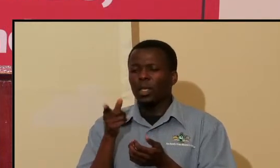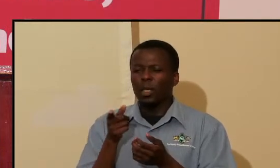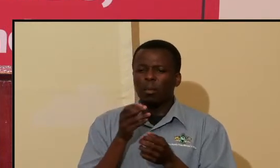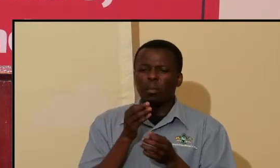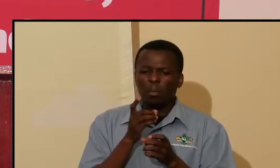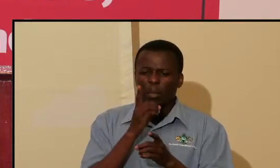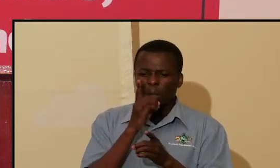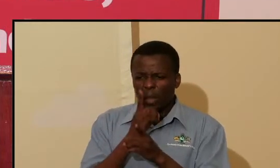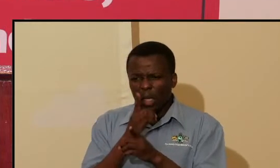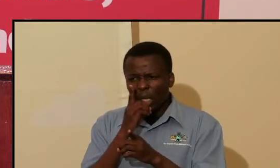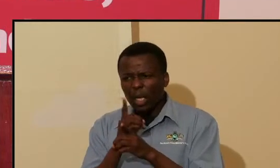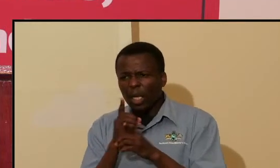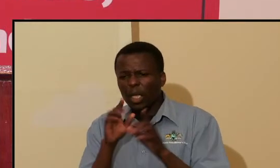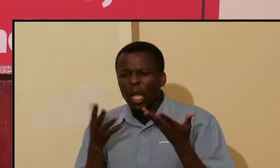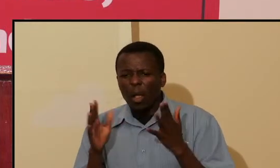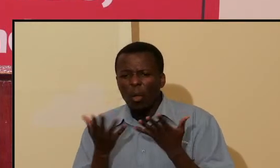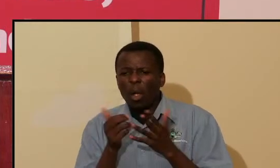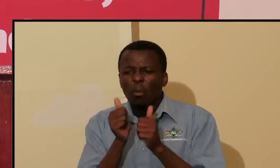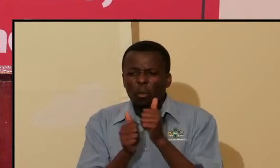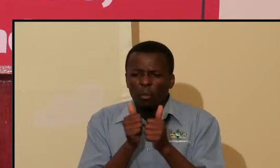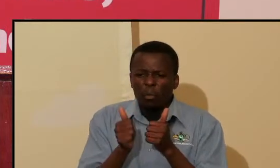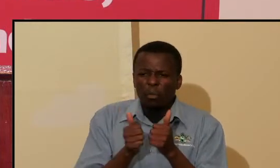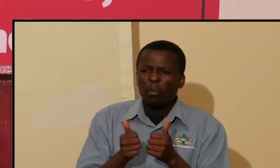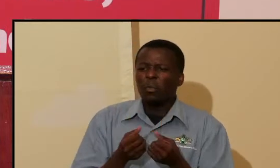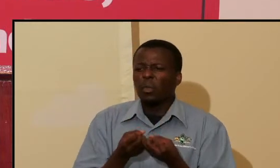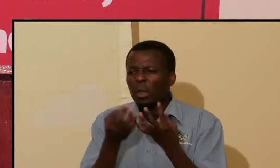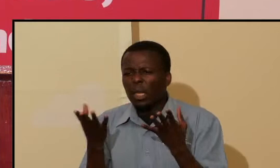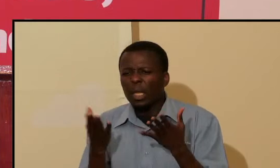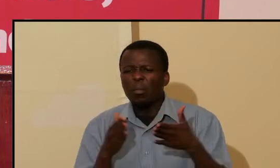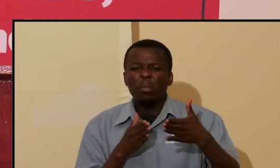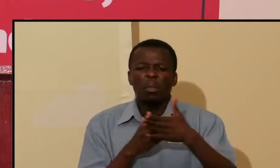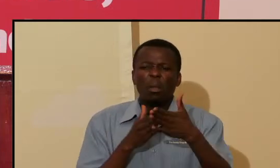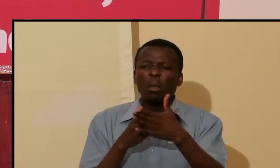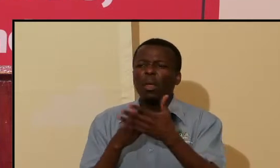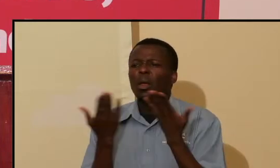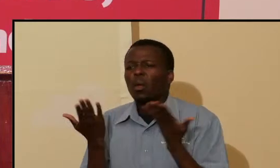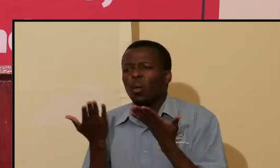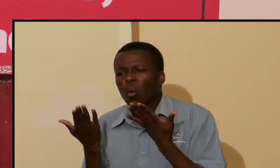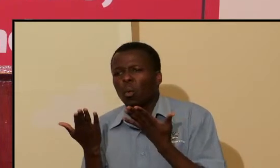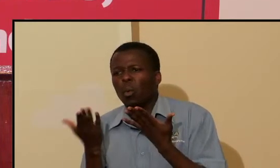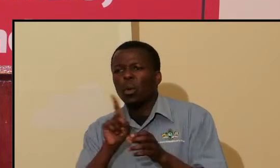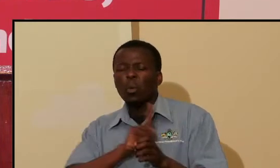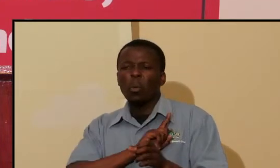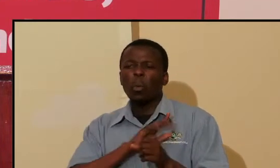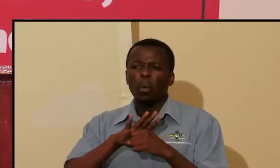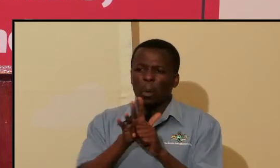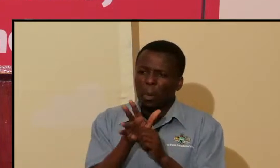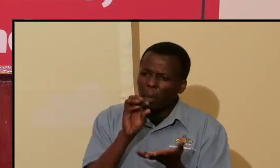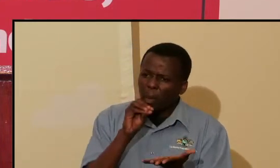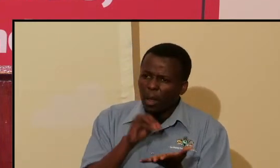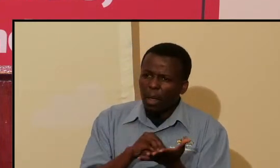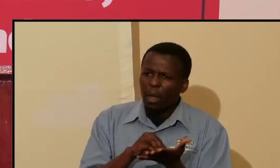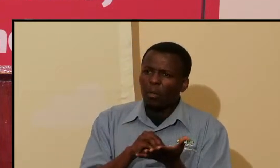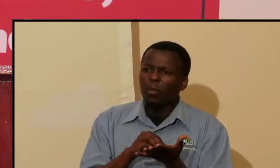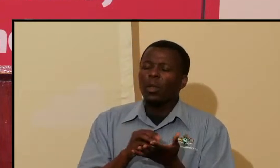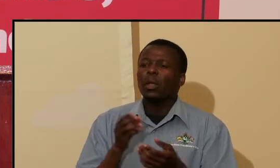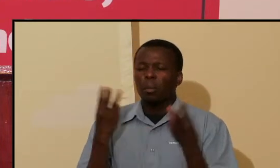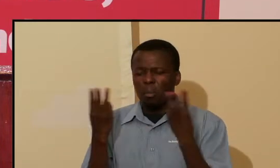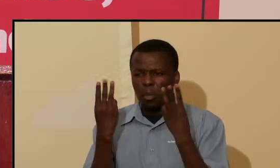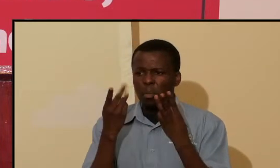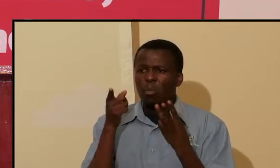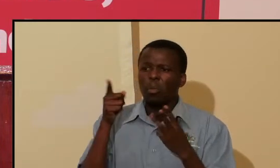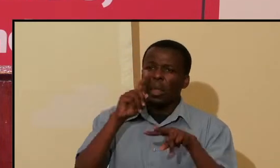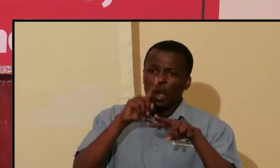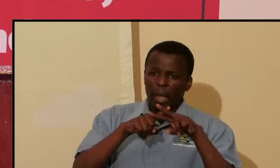COVID-19 has affected service delivery in Shiselweni, and all those kinds of issues and testimonies from people living